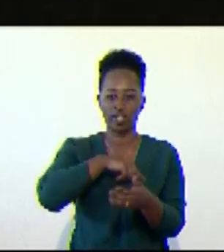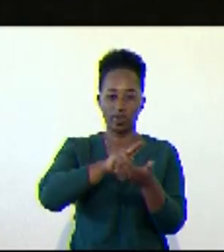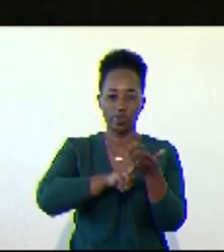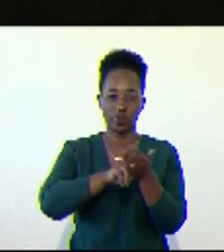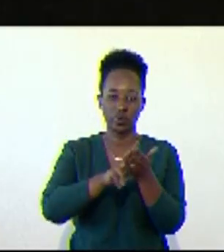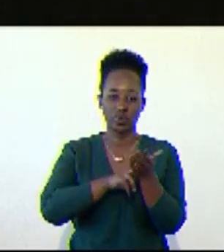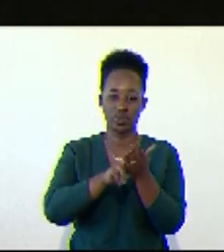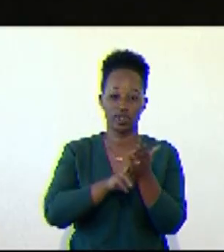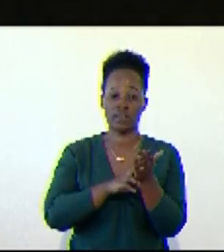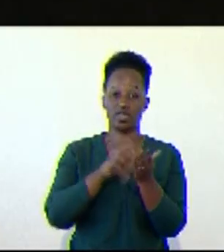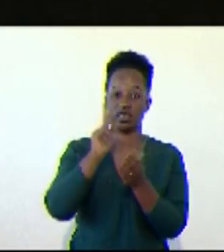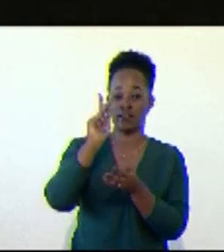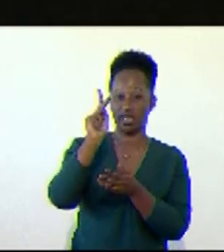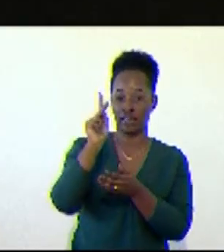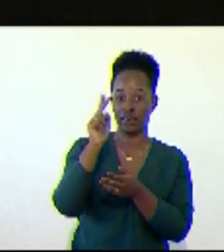potassium dichromate